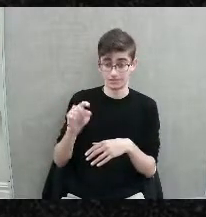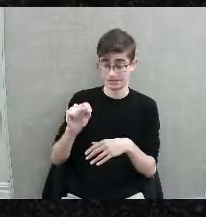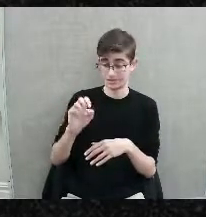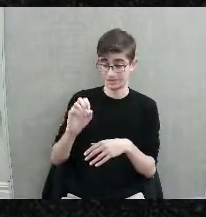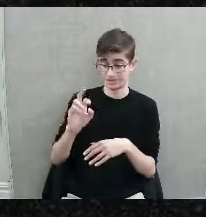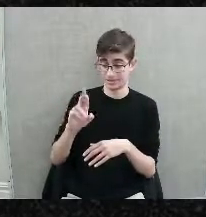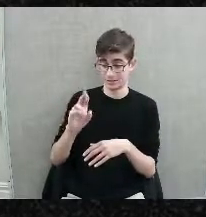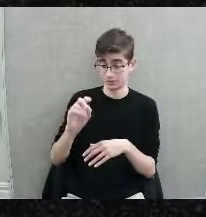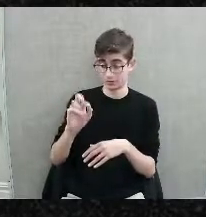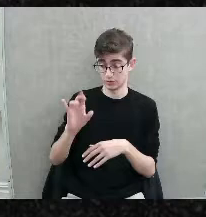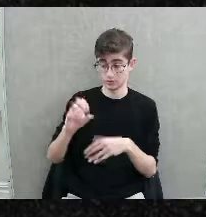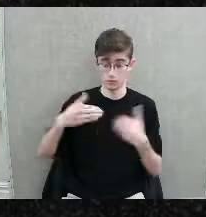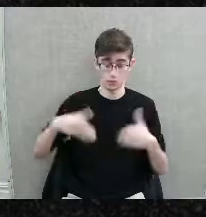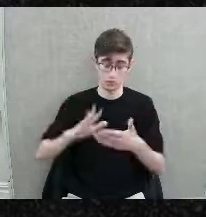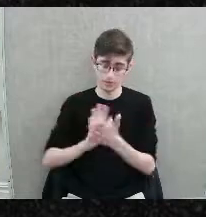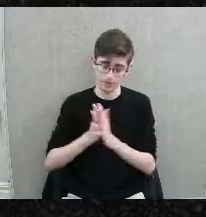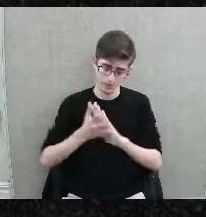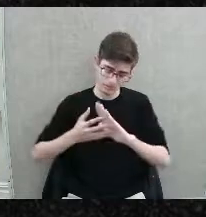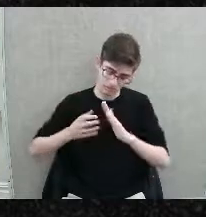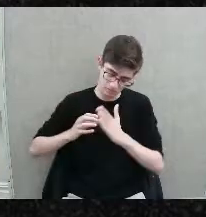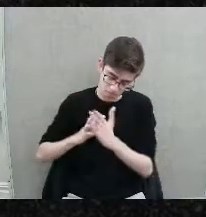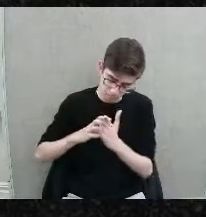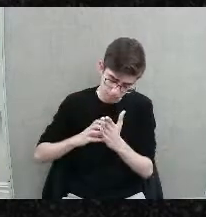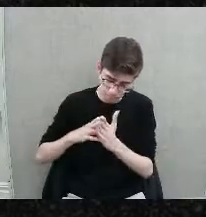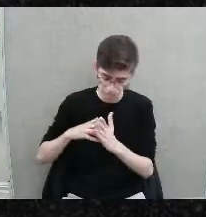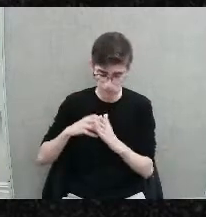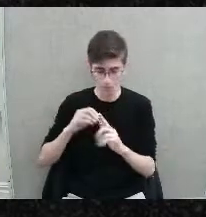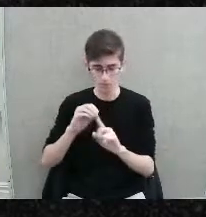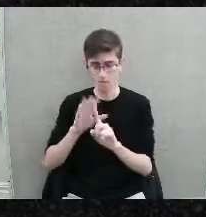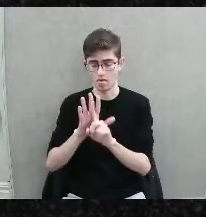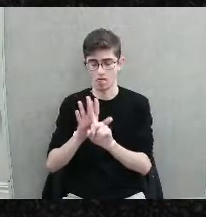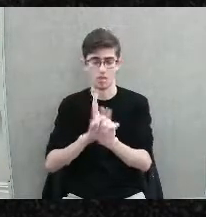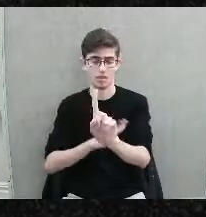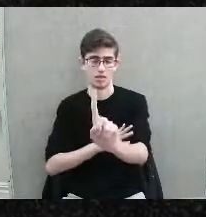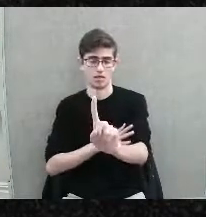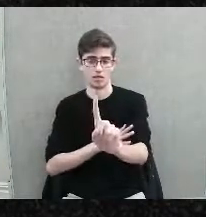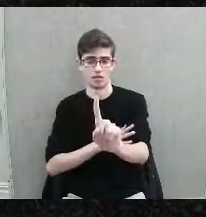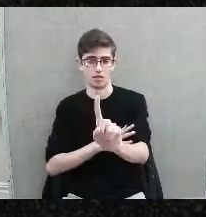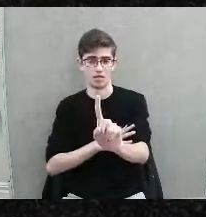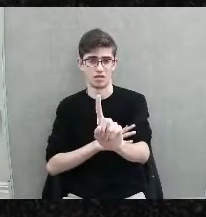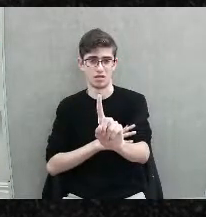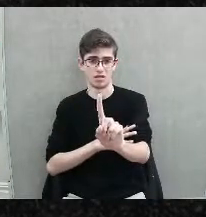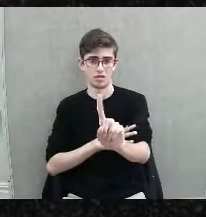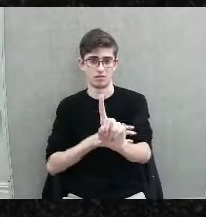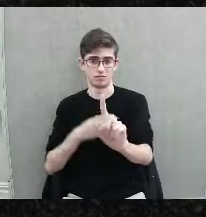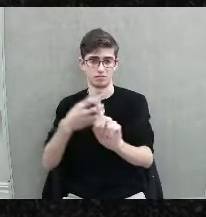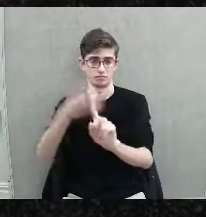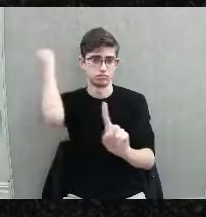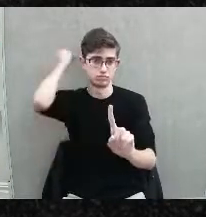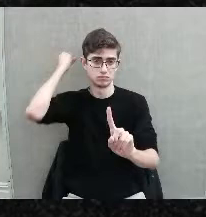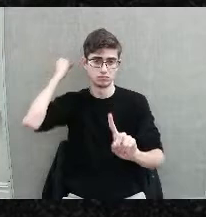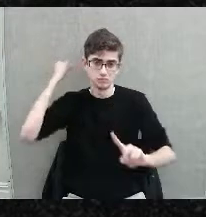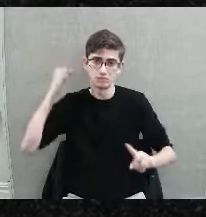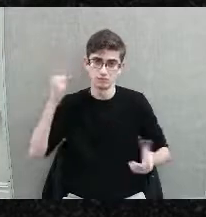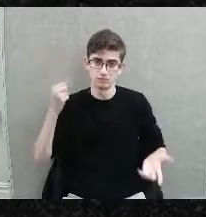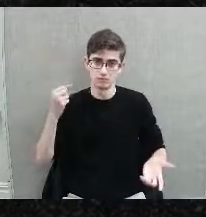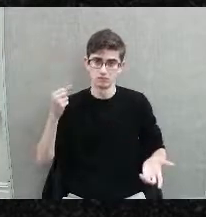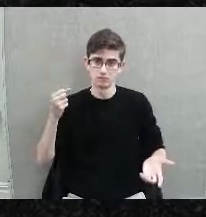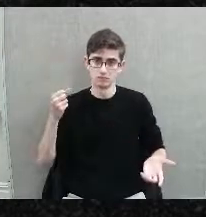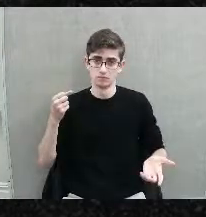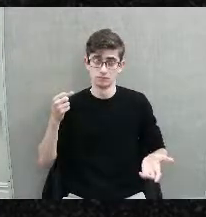been increased, right? That the exposure of the territories is much more, right? So that the idea that you're gonna